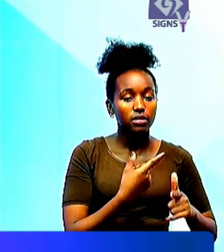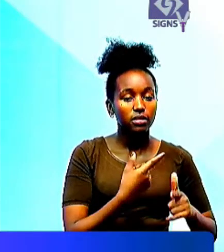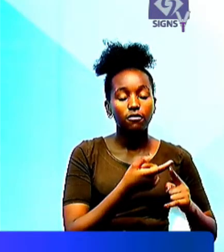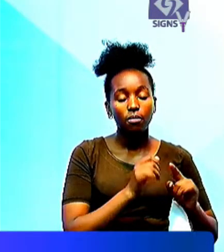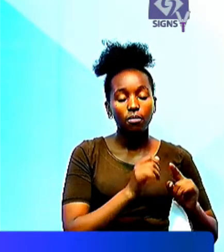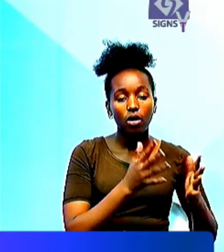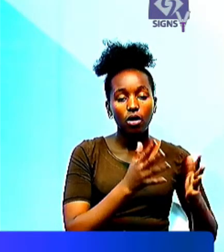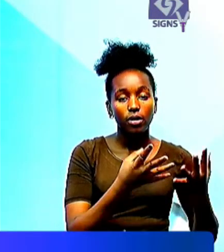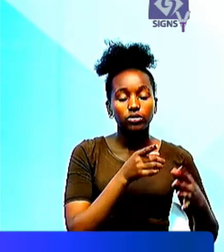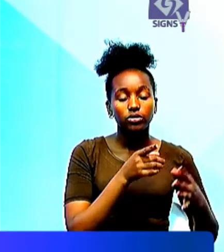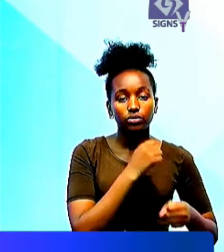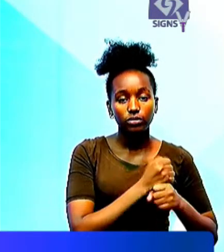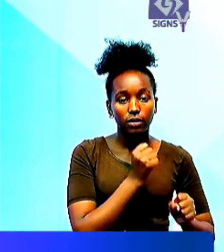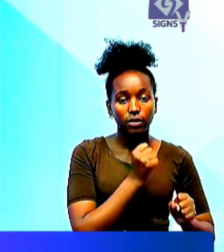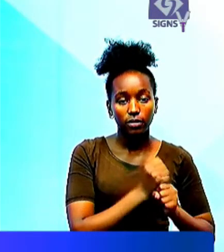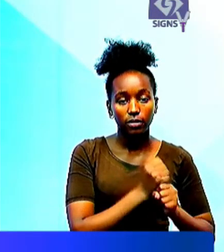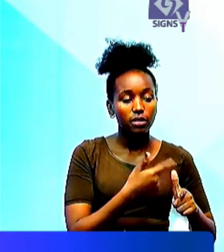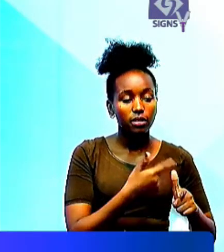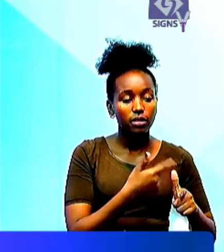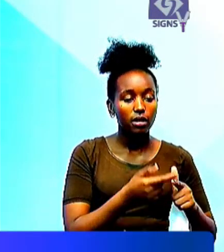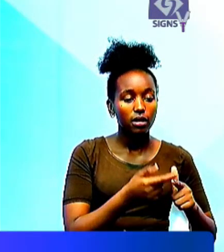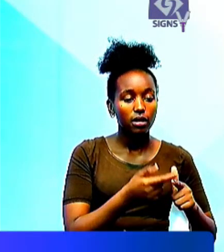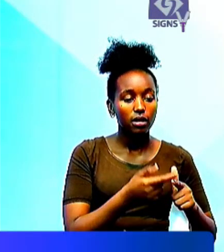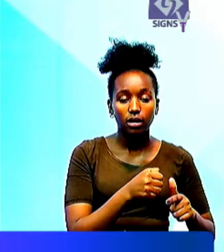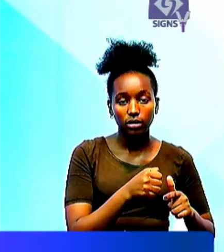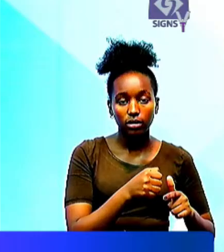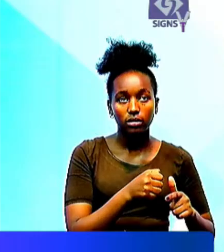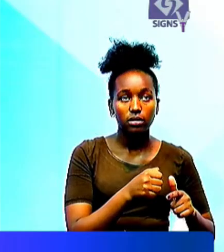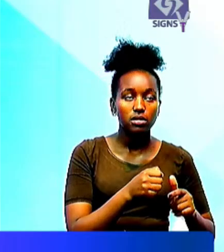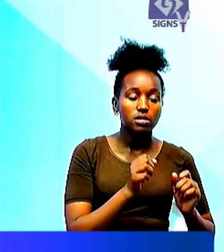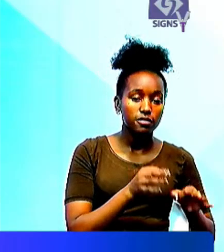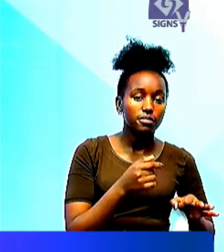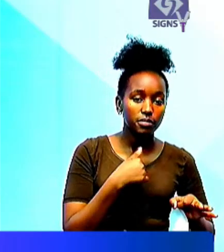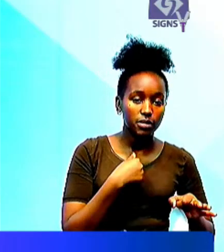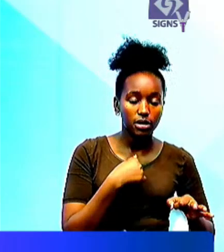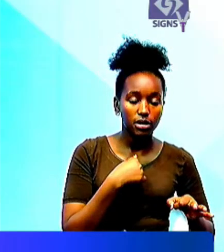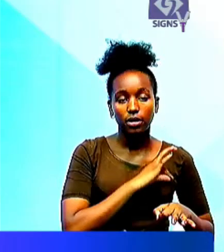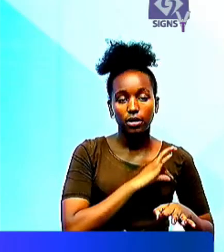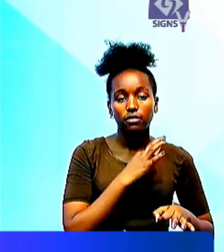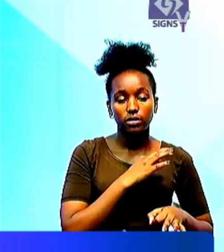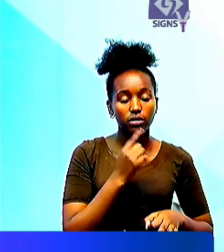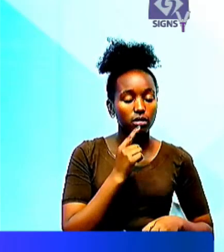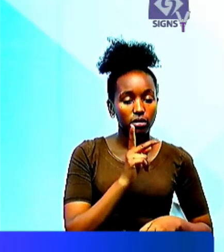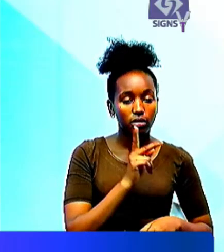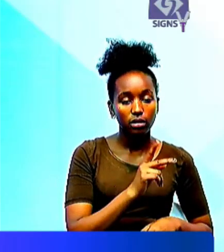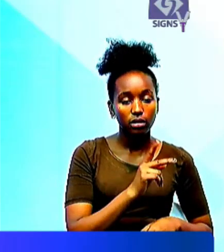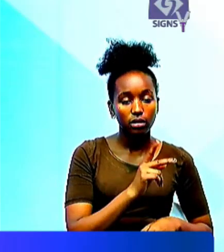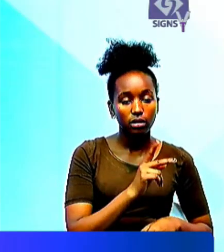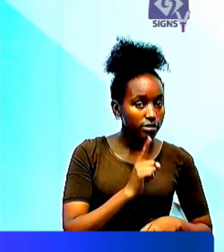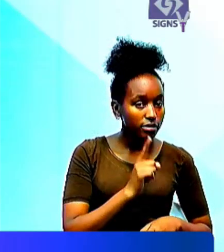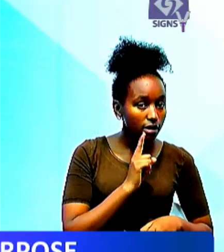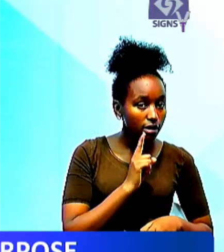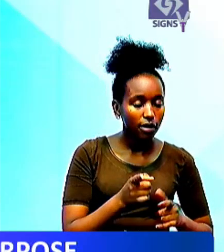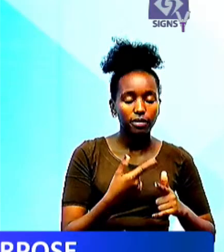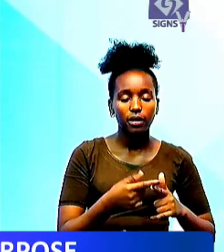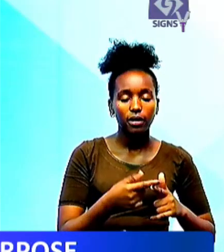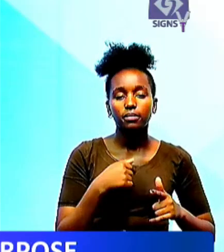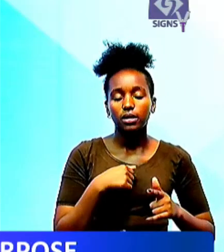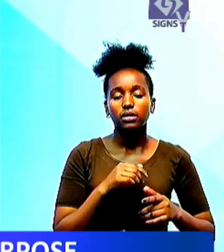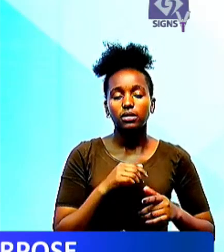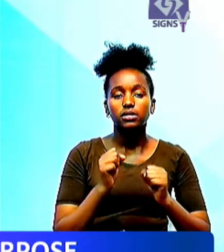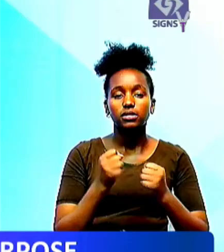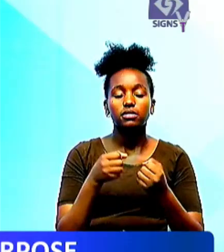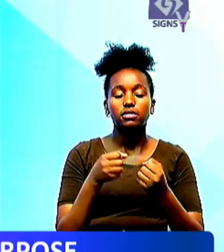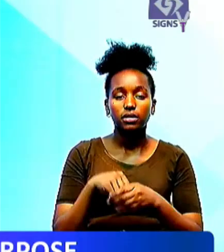are making, set aside. You can say, in every 100 shillings I'm making, that shillings will go to my money market fund. Money market fund,